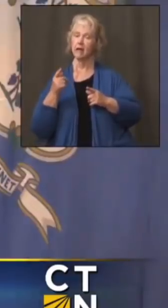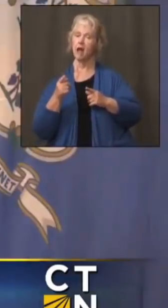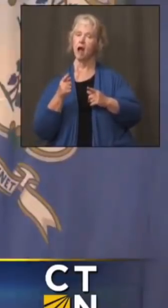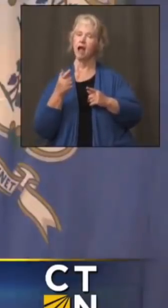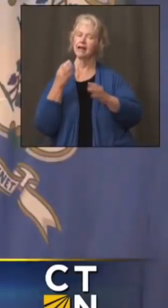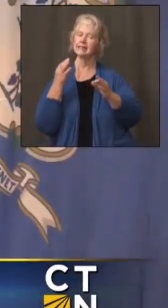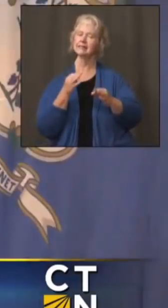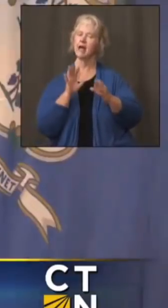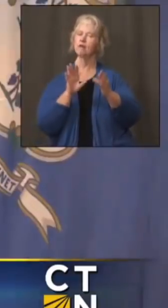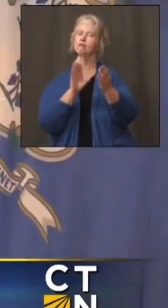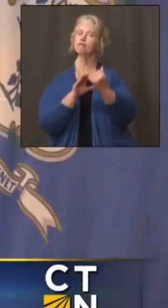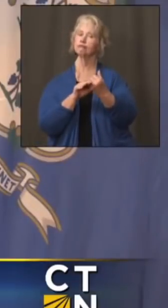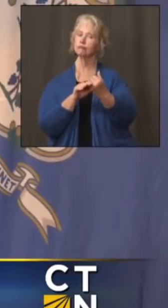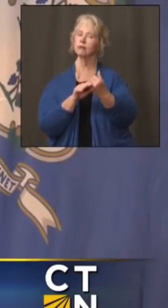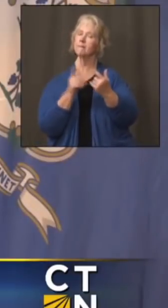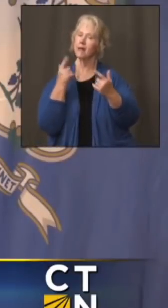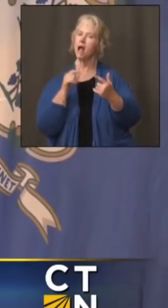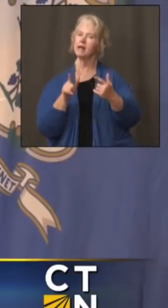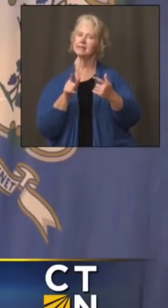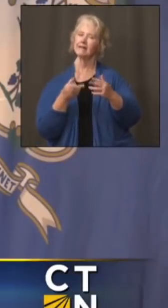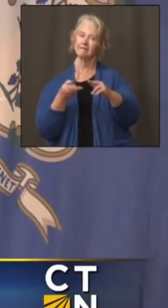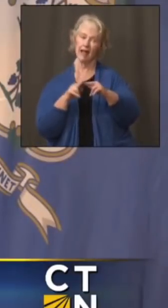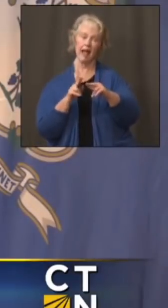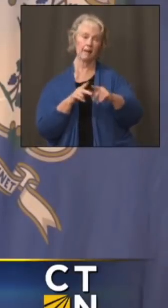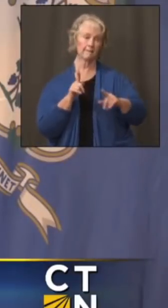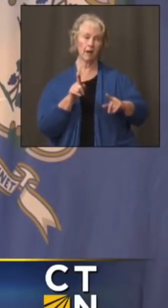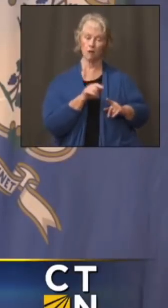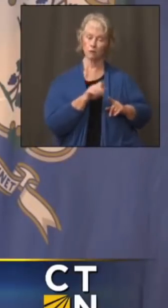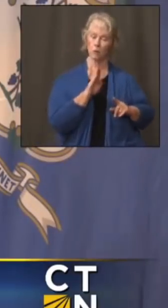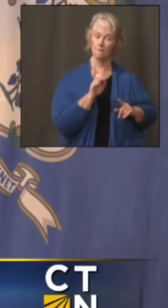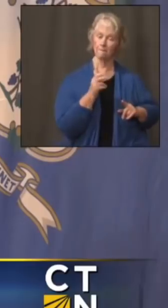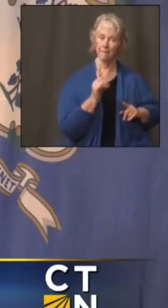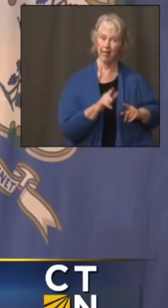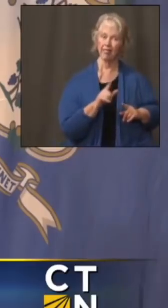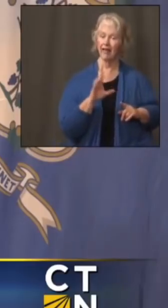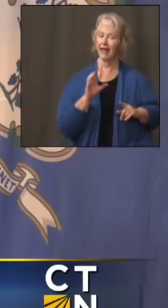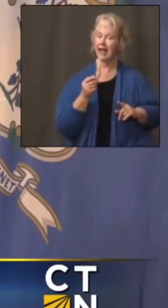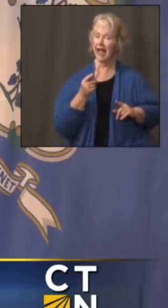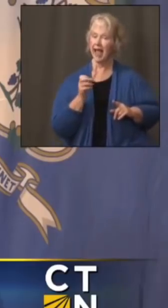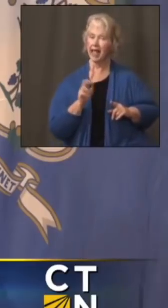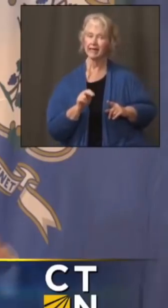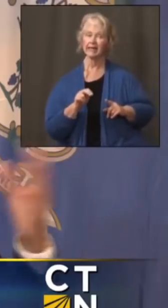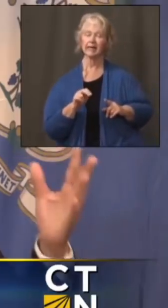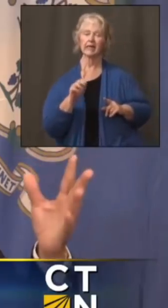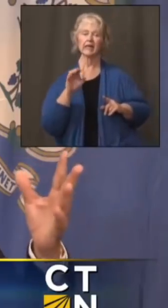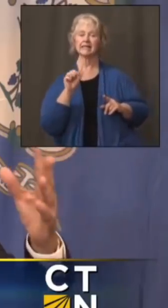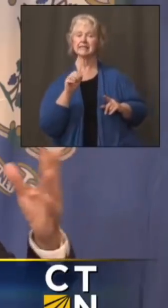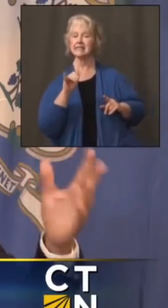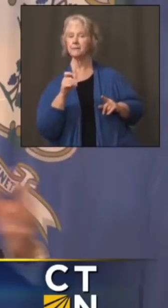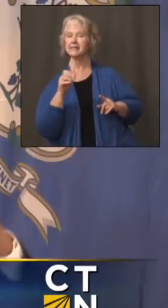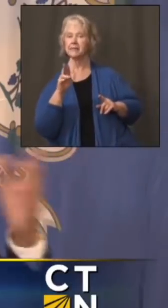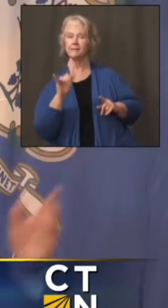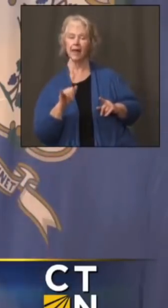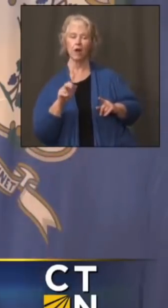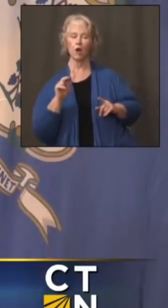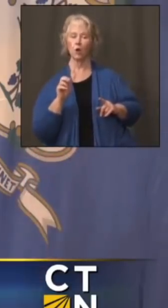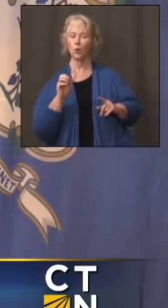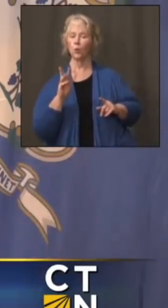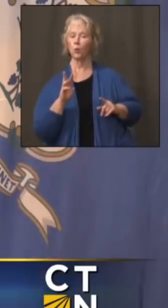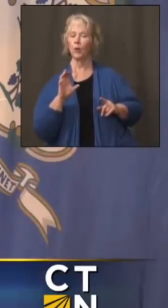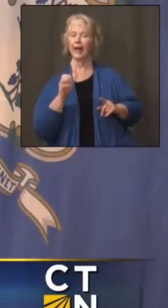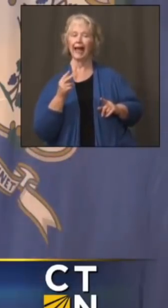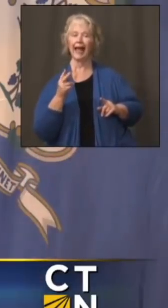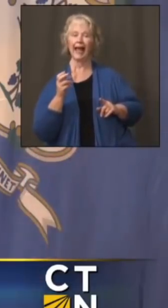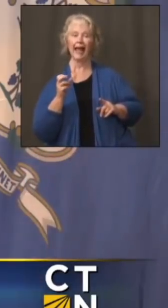higher infection rate, but it's worth remembering that Bethel, Canton, Coventry, Simsbury, Darien, New Canaan, towns and all over